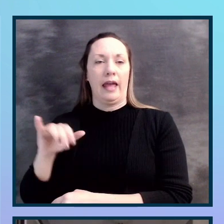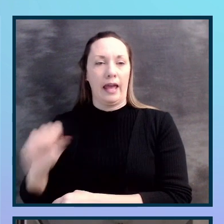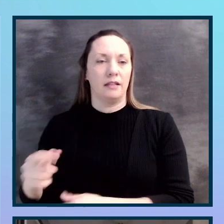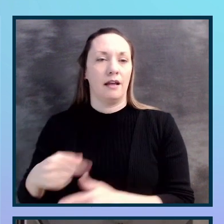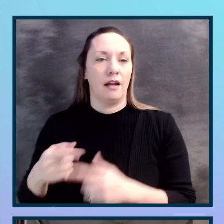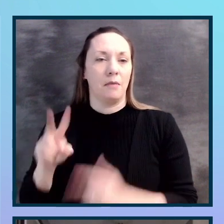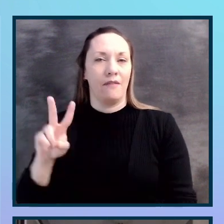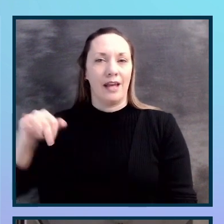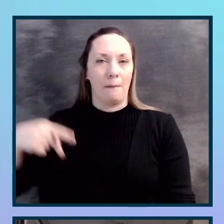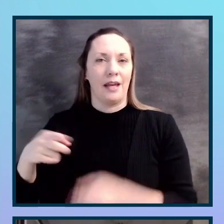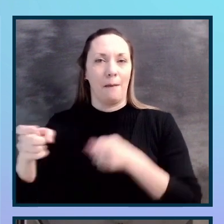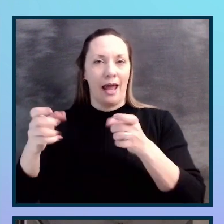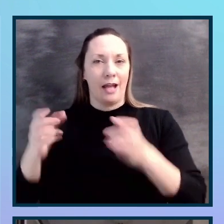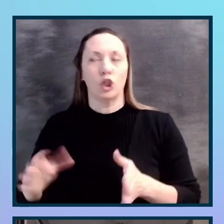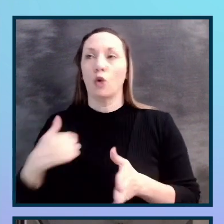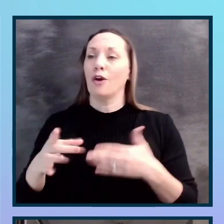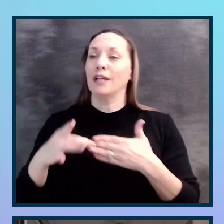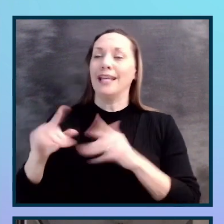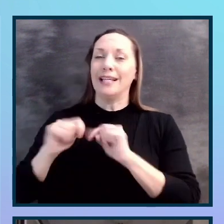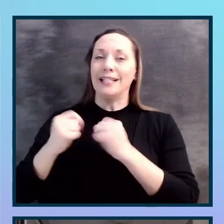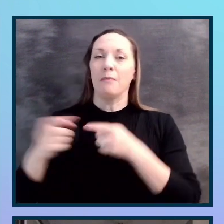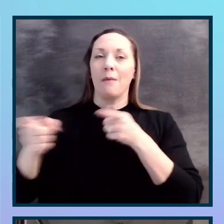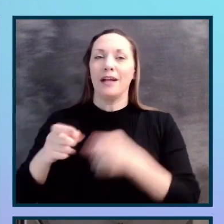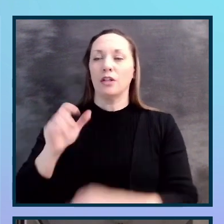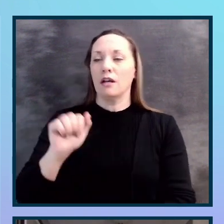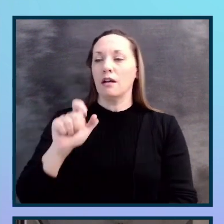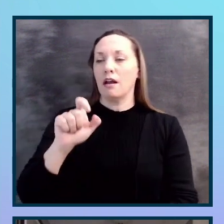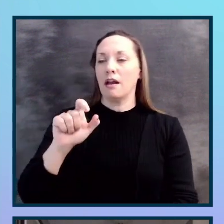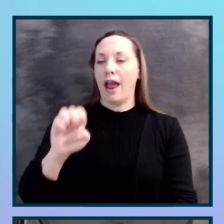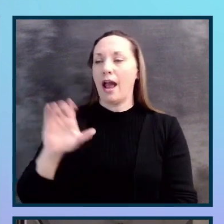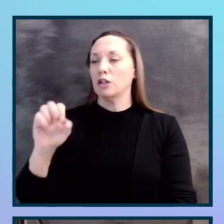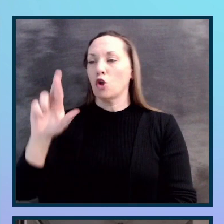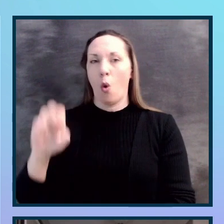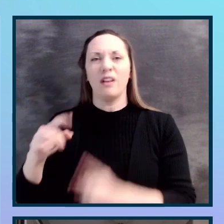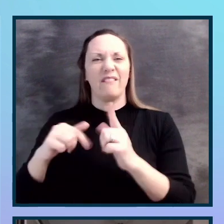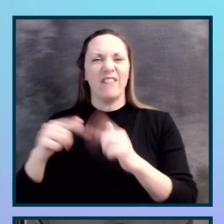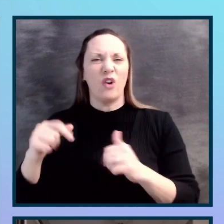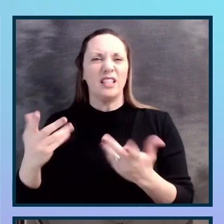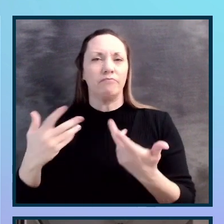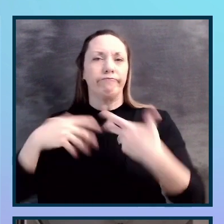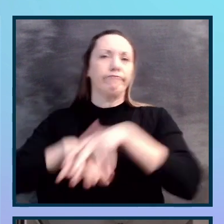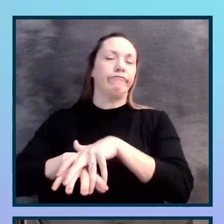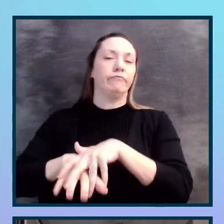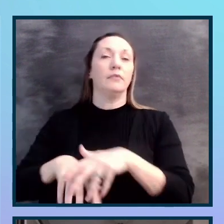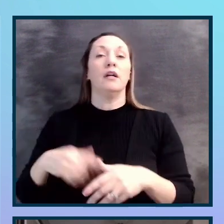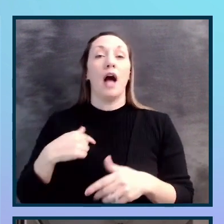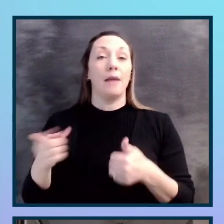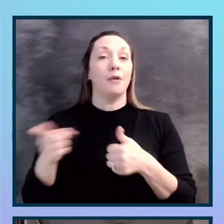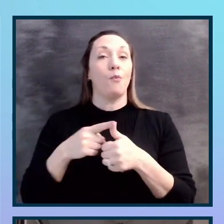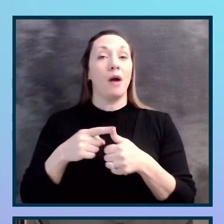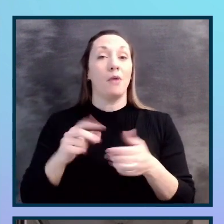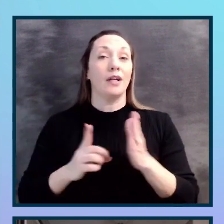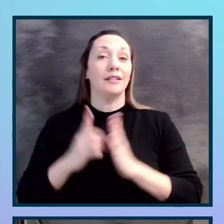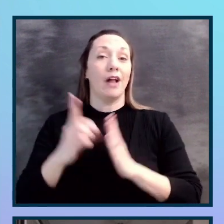API team. We are the team that manages Axe Core and the various integrations. I am the primary developer on